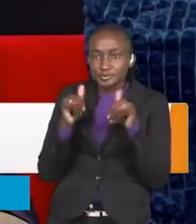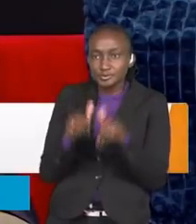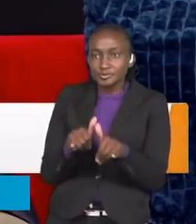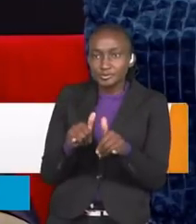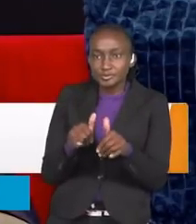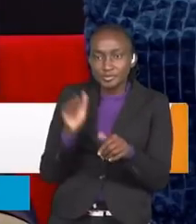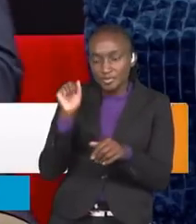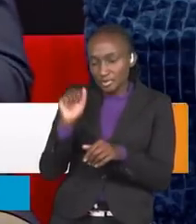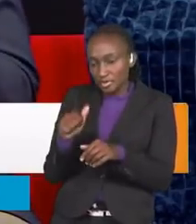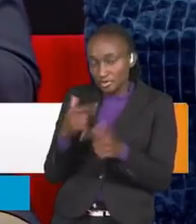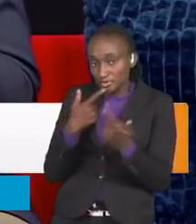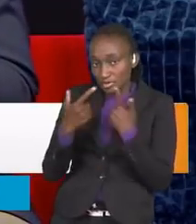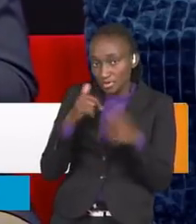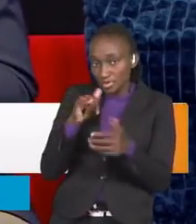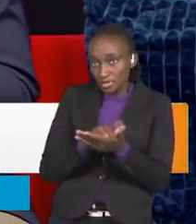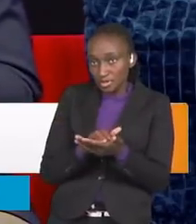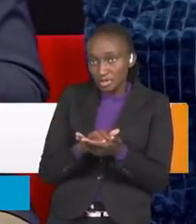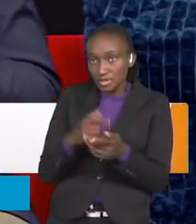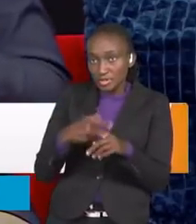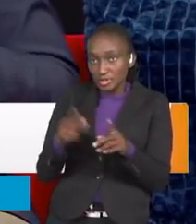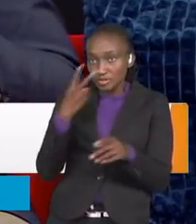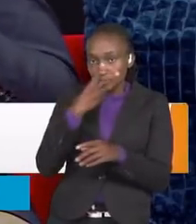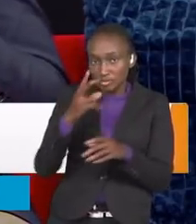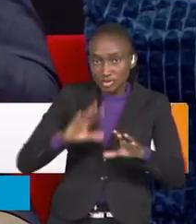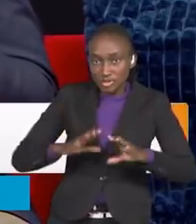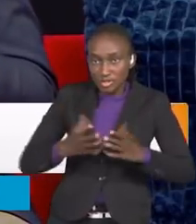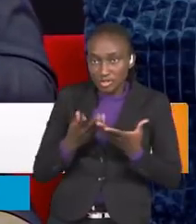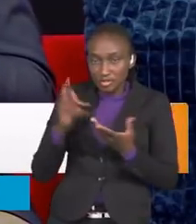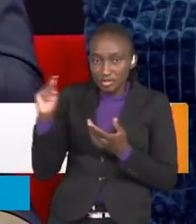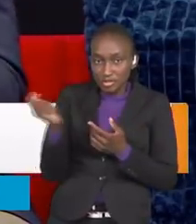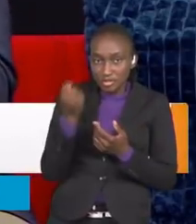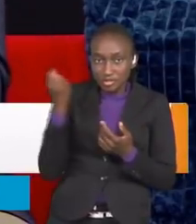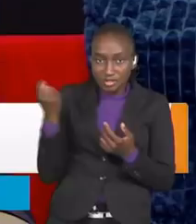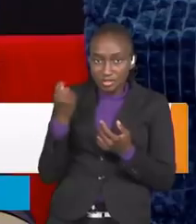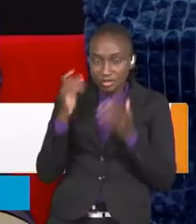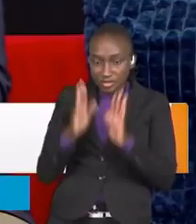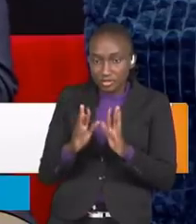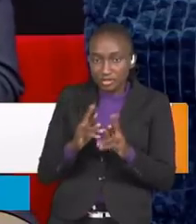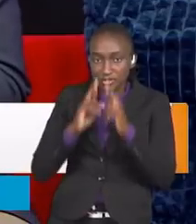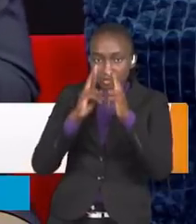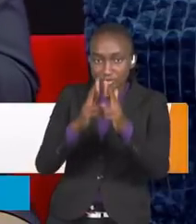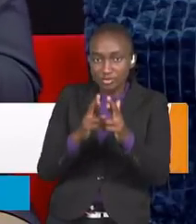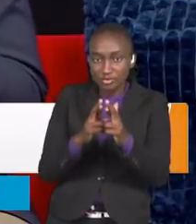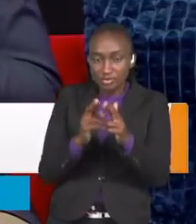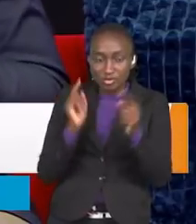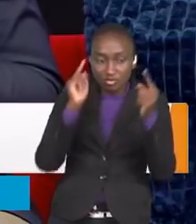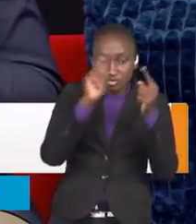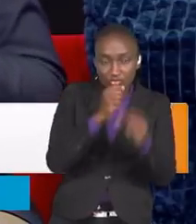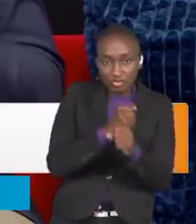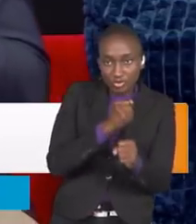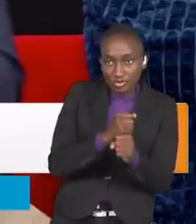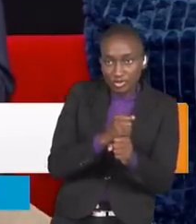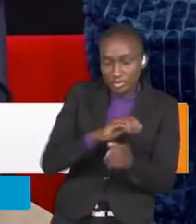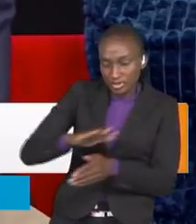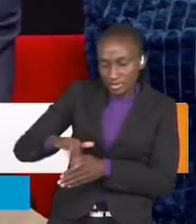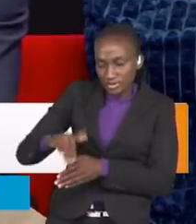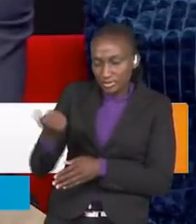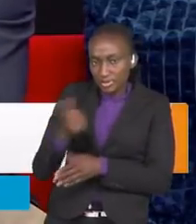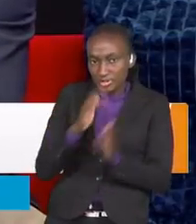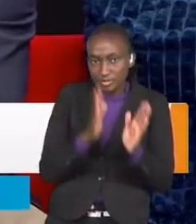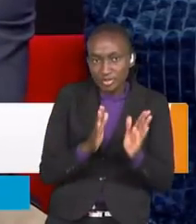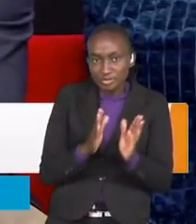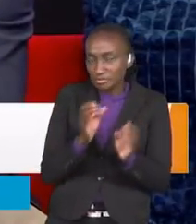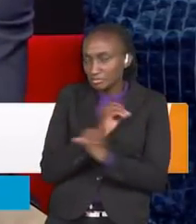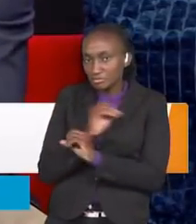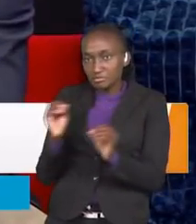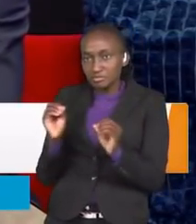sustainability. You've touched on it, but look at how now Kenyans are responding to your efforts. Leaving no one behind. Is